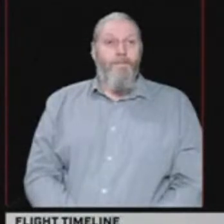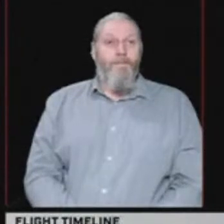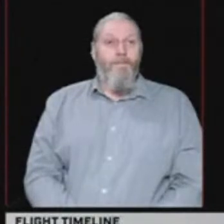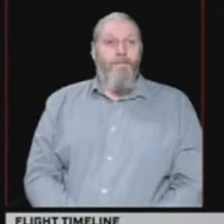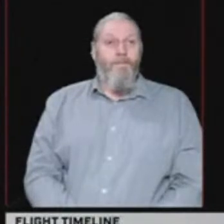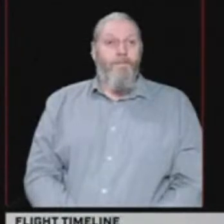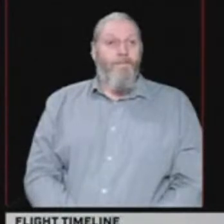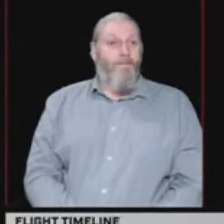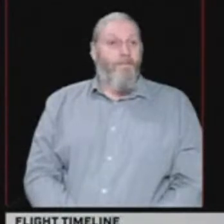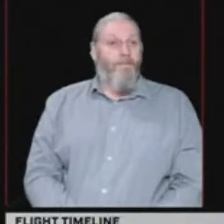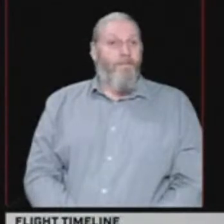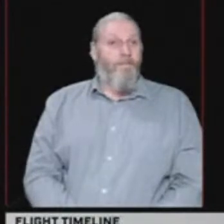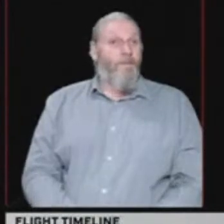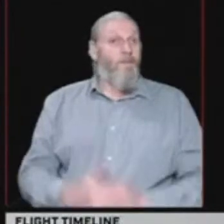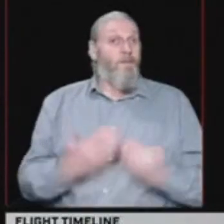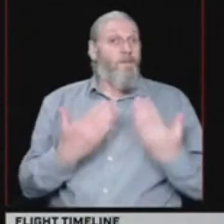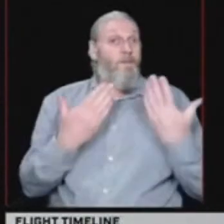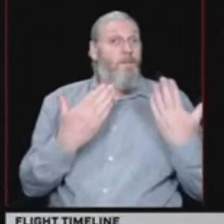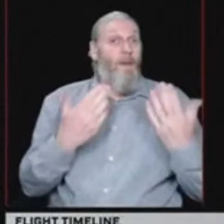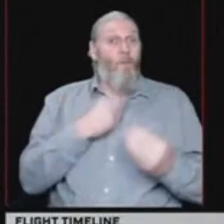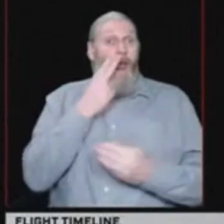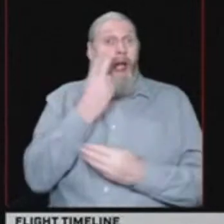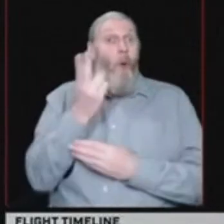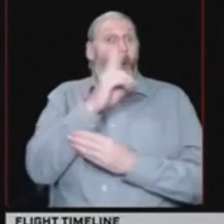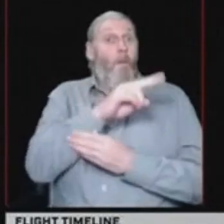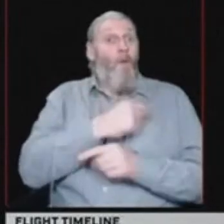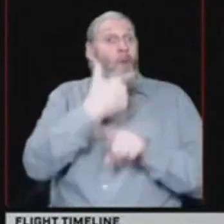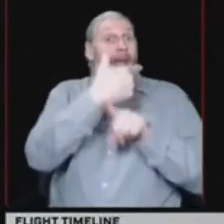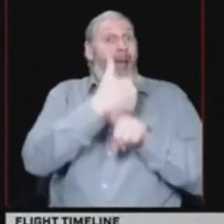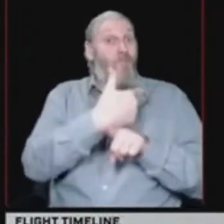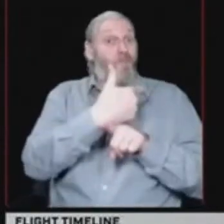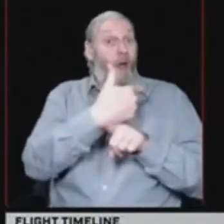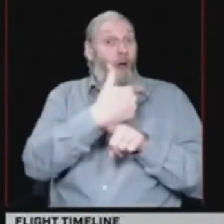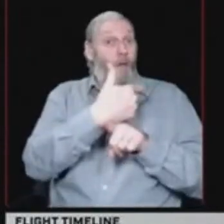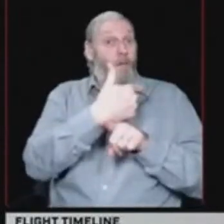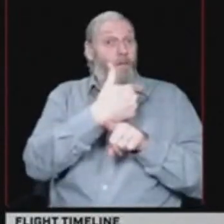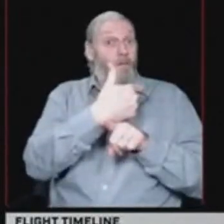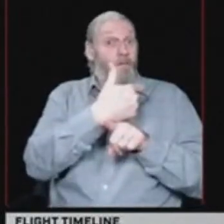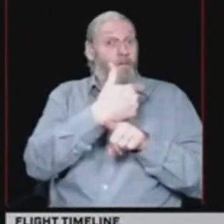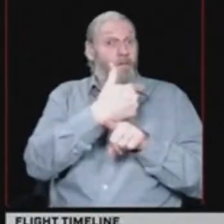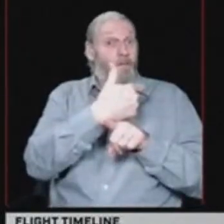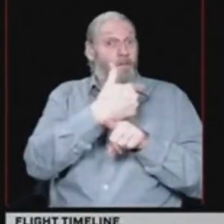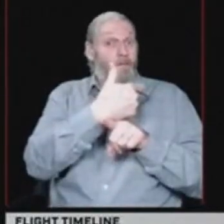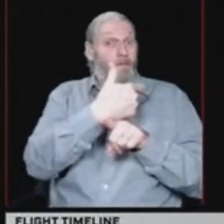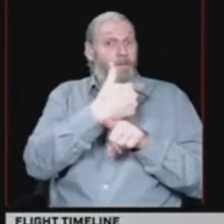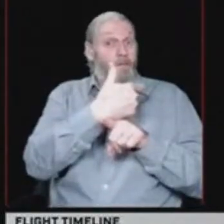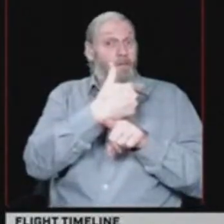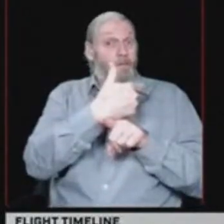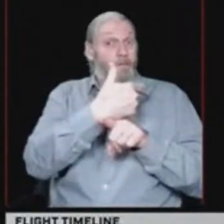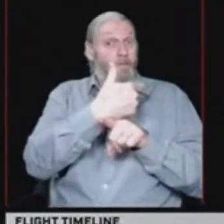And if we can go back to our aft camera. Fairing brake wire is broken.